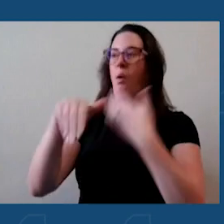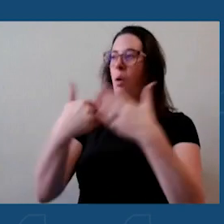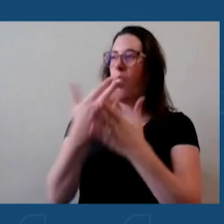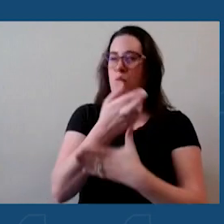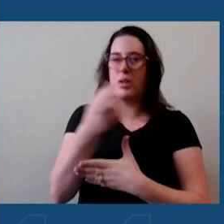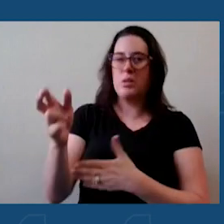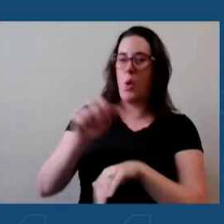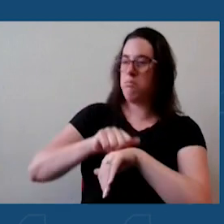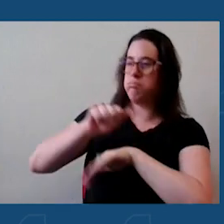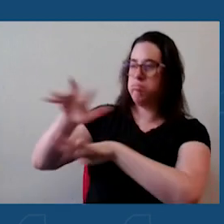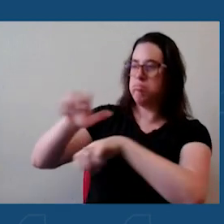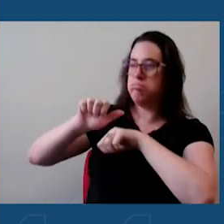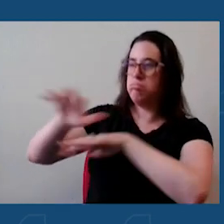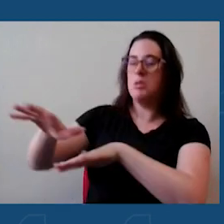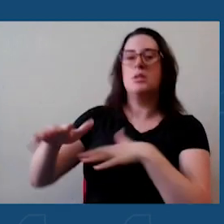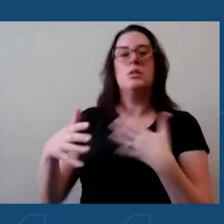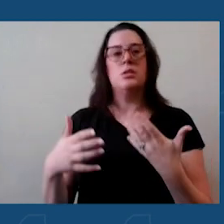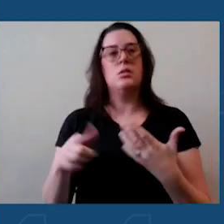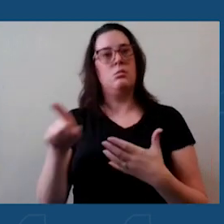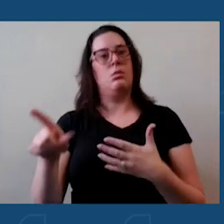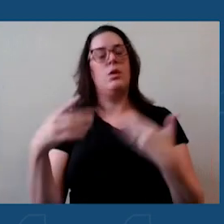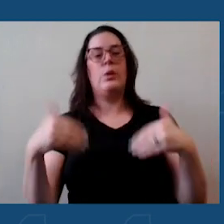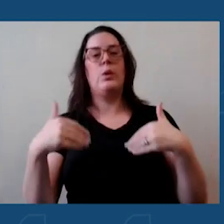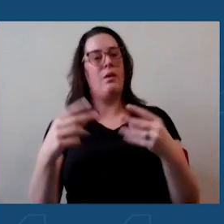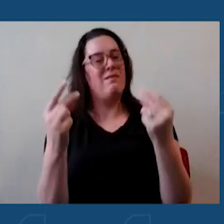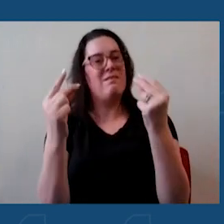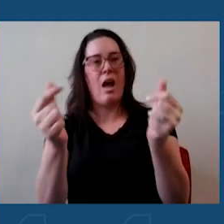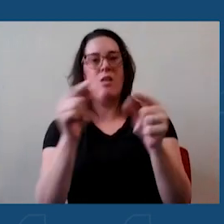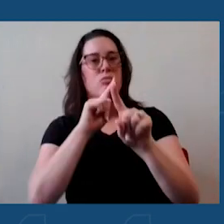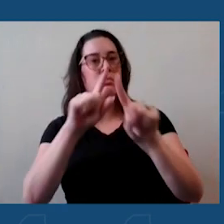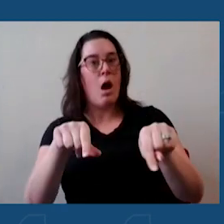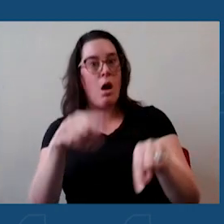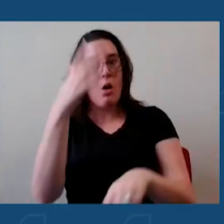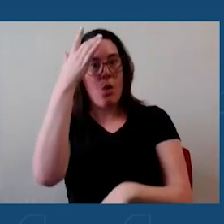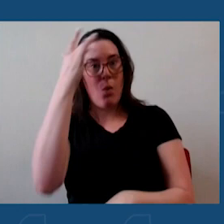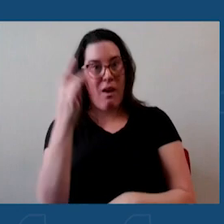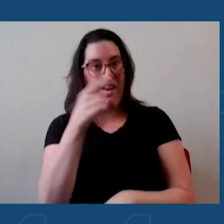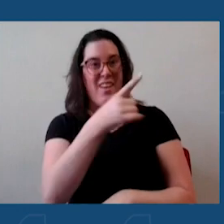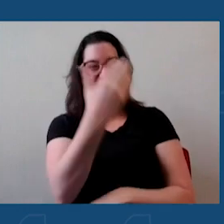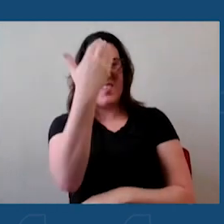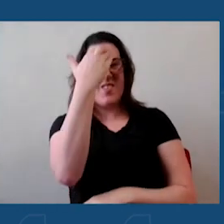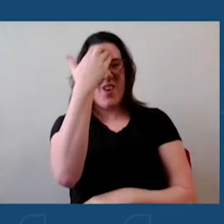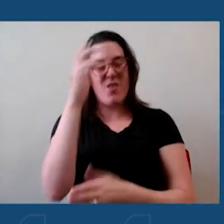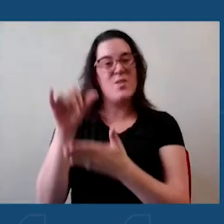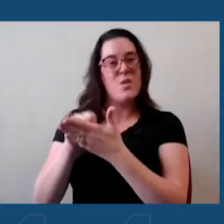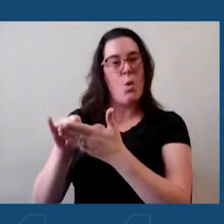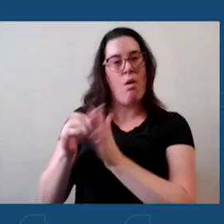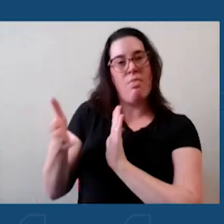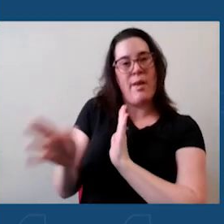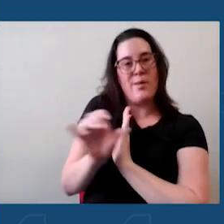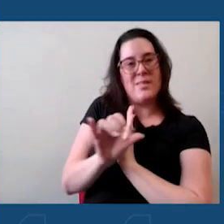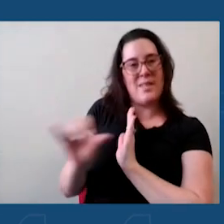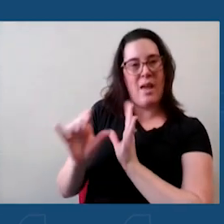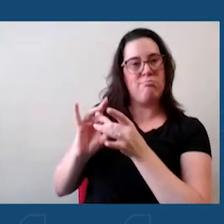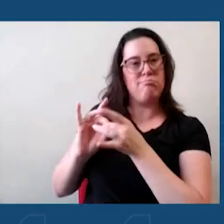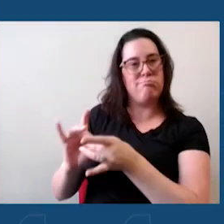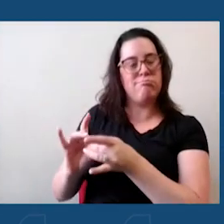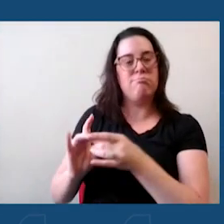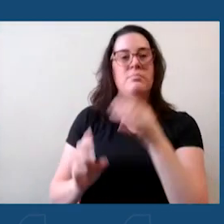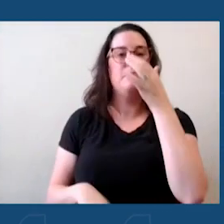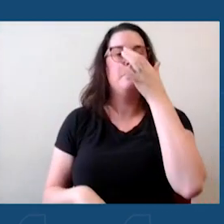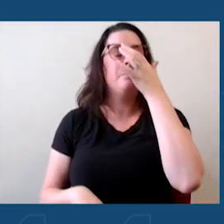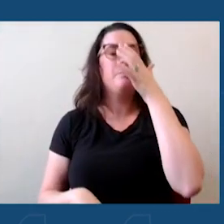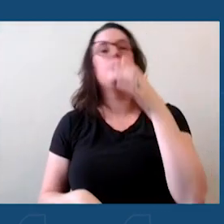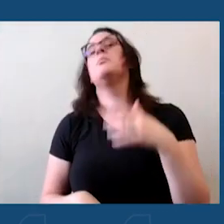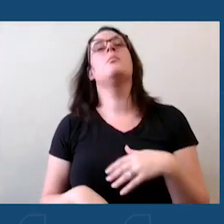Biden, and he's been incredibly responsive, and he knows because of our relationship that New York is there as well. So yesterday I